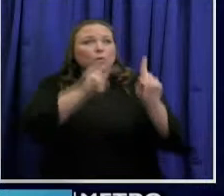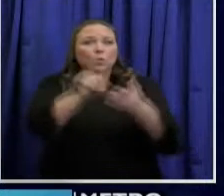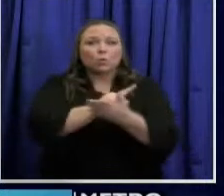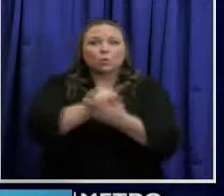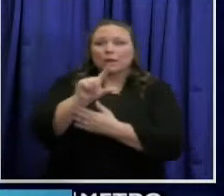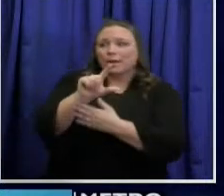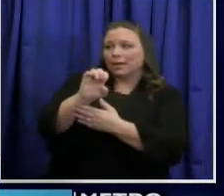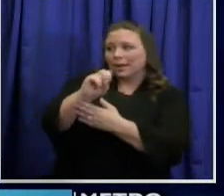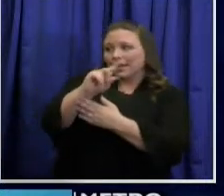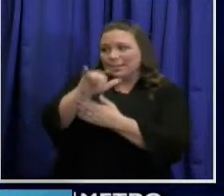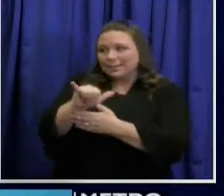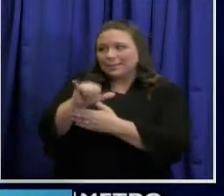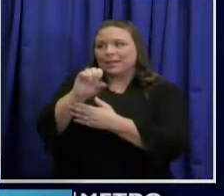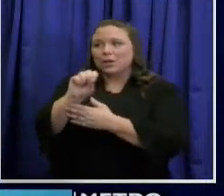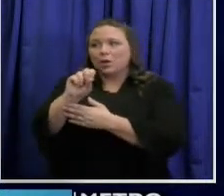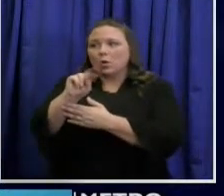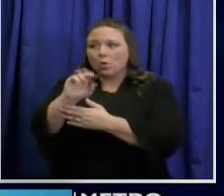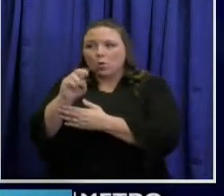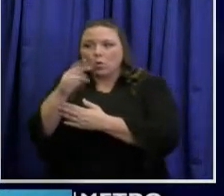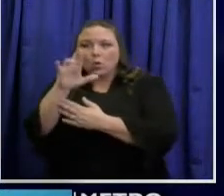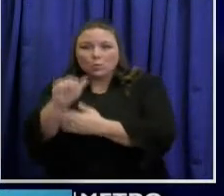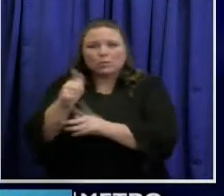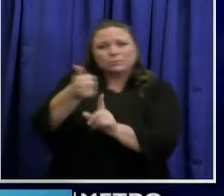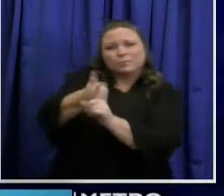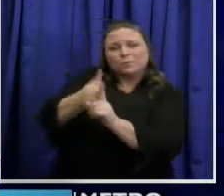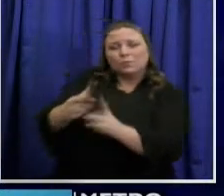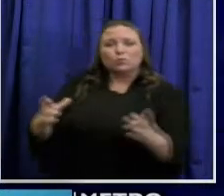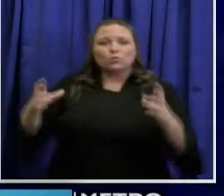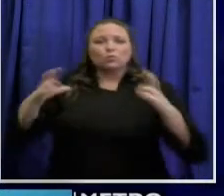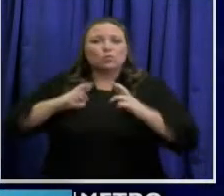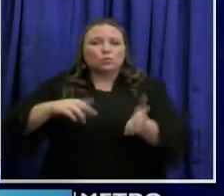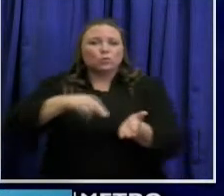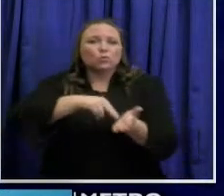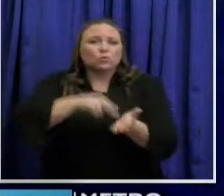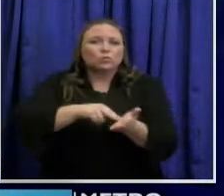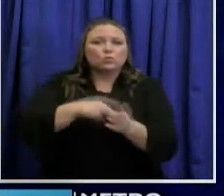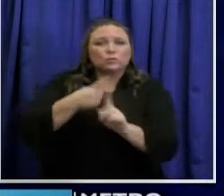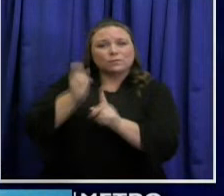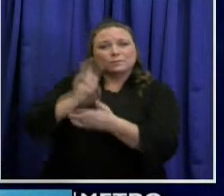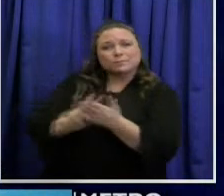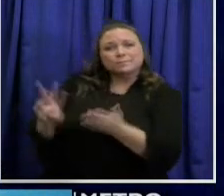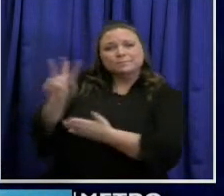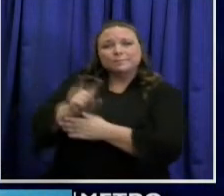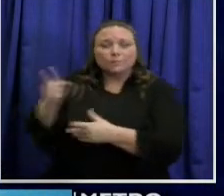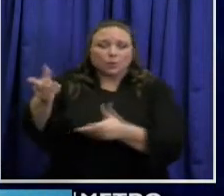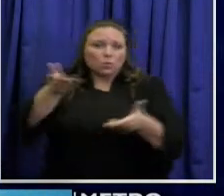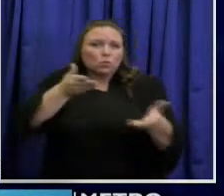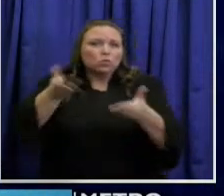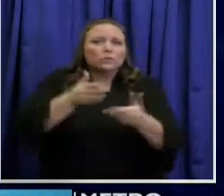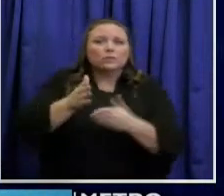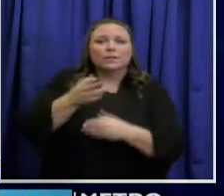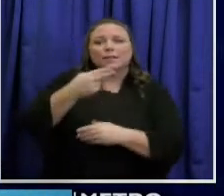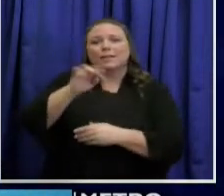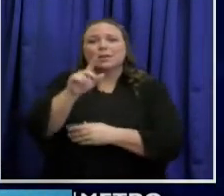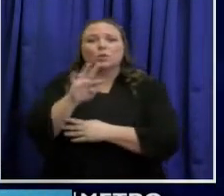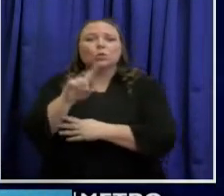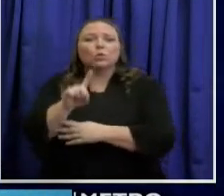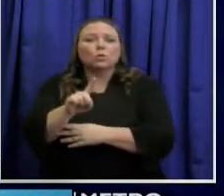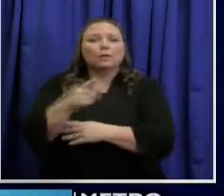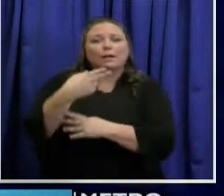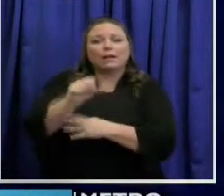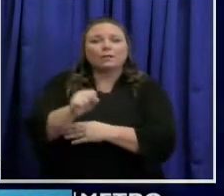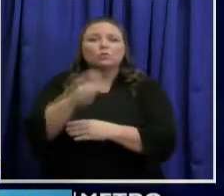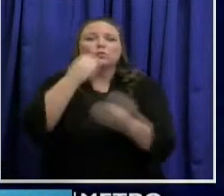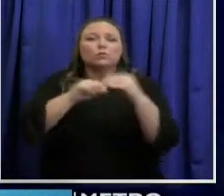Leslie Homra. Leslie is a retired nurse and Vanderbilt alumni who's been serving the Hillwood High School food